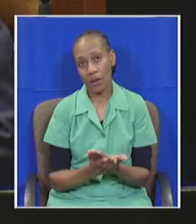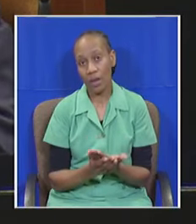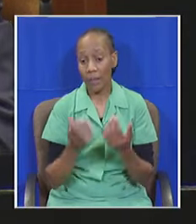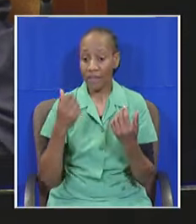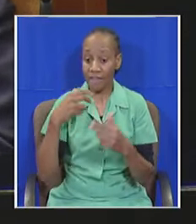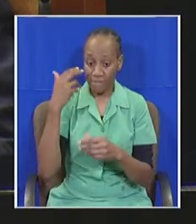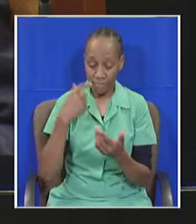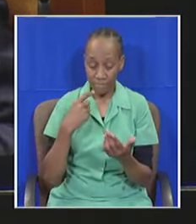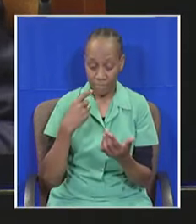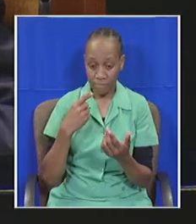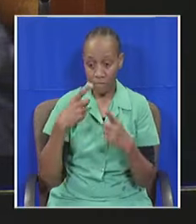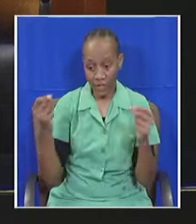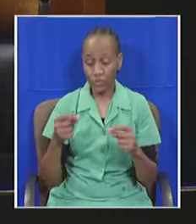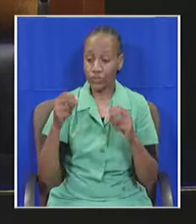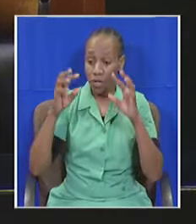House.